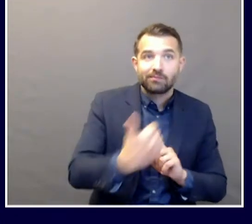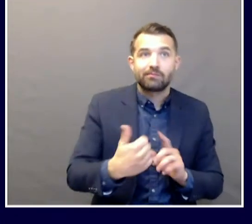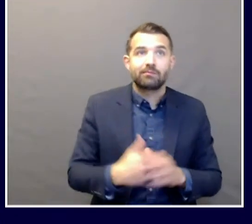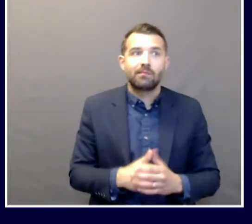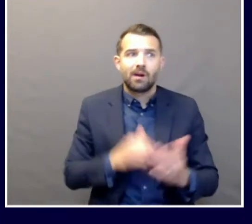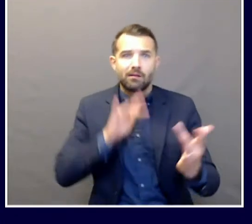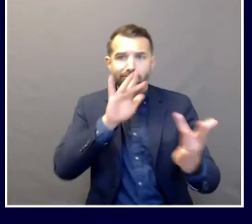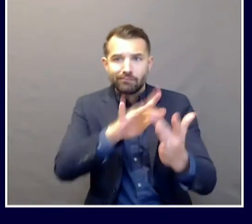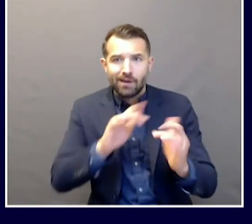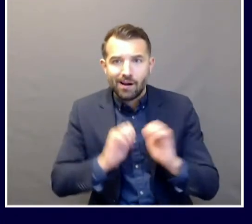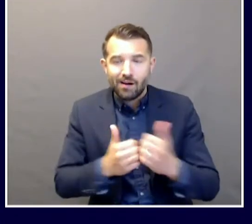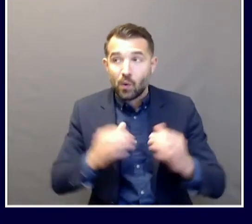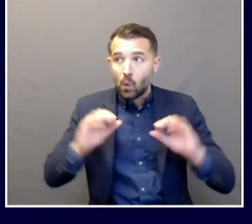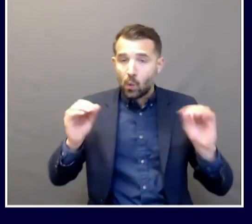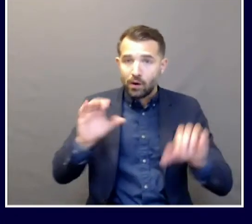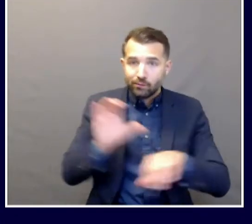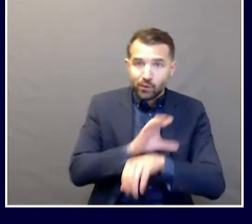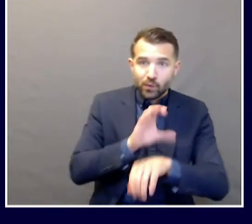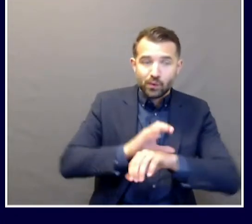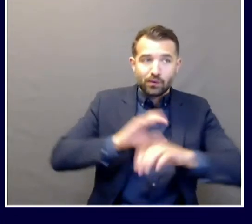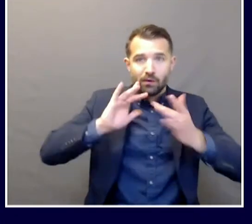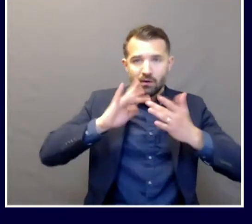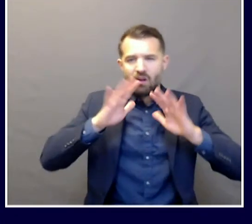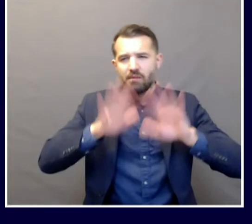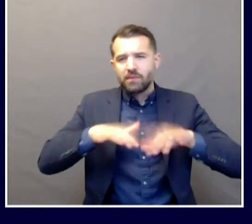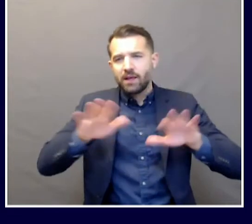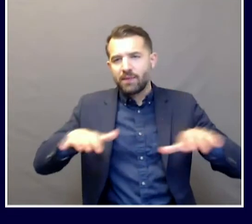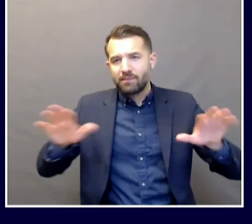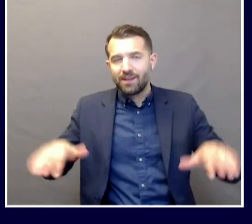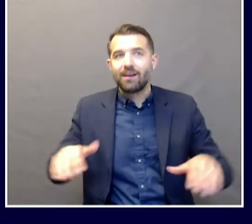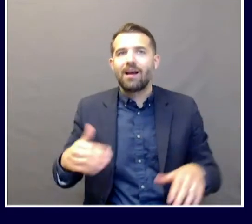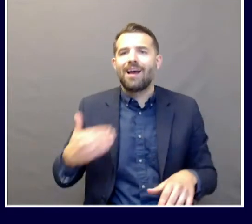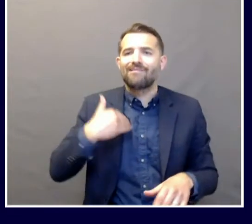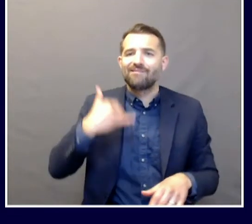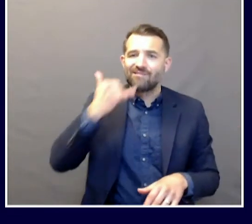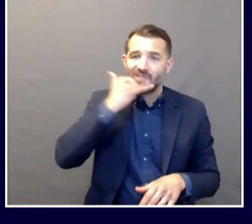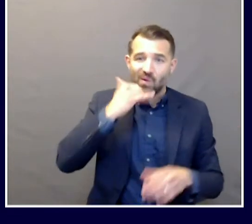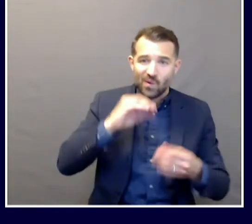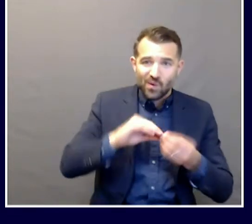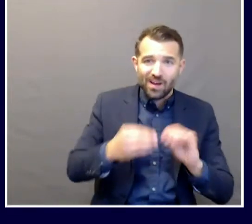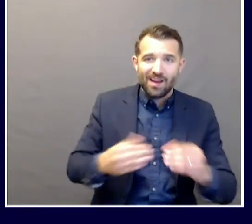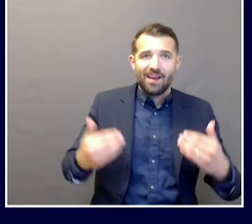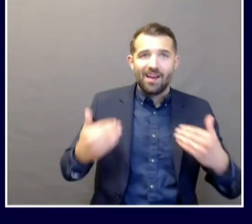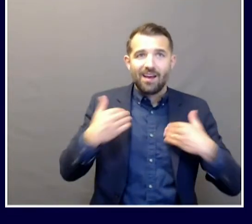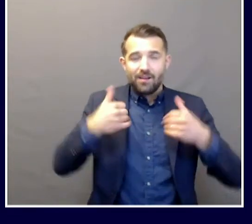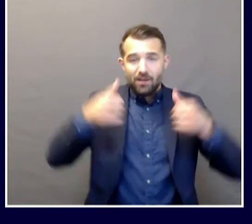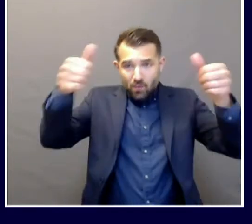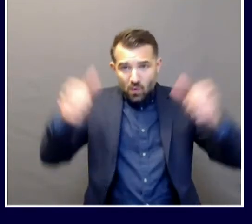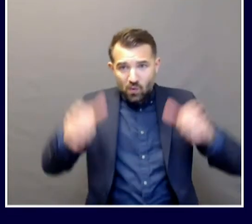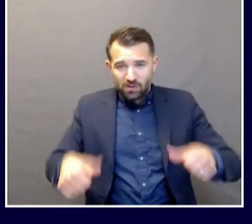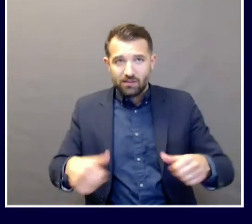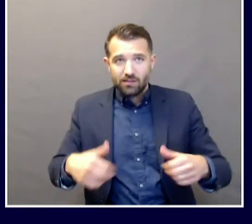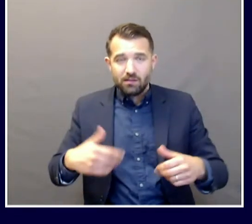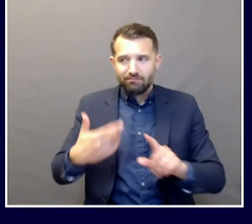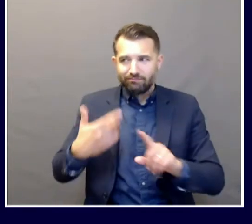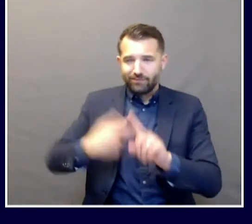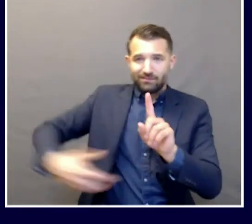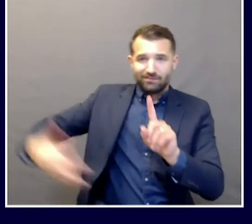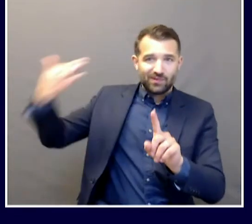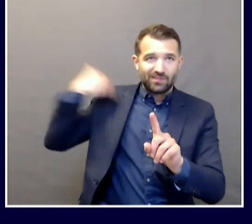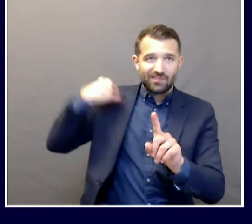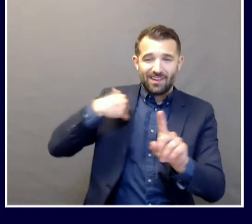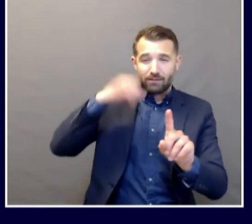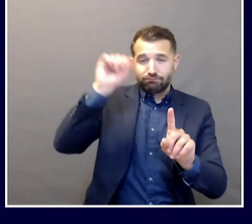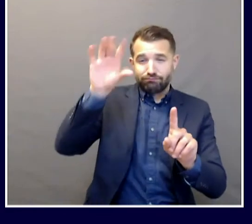is still active. That's a number that folks who want to get vaccinated but maybe don't have internet access because they live somewhere